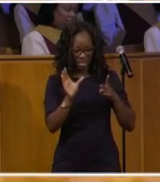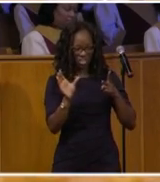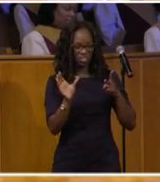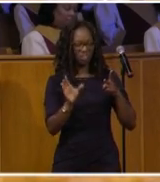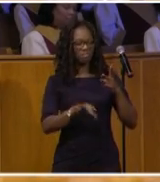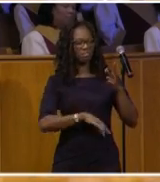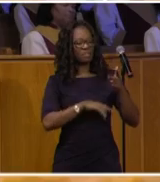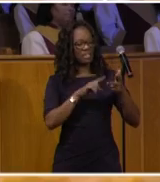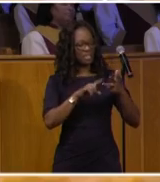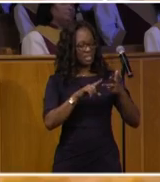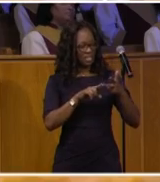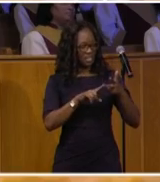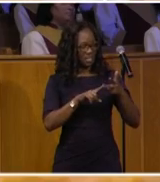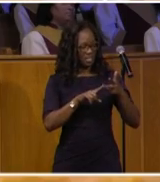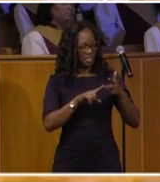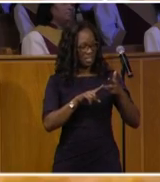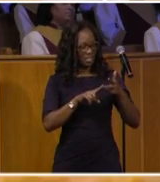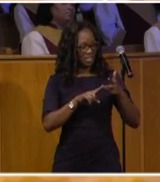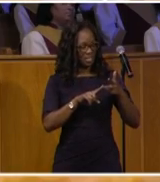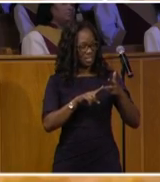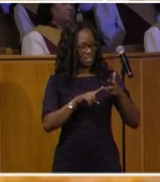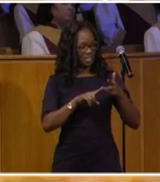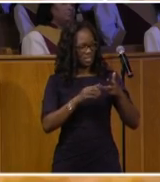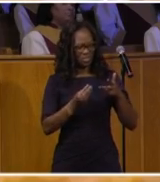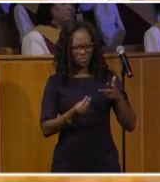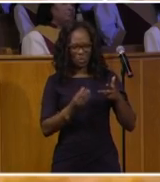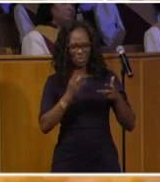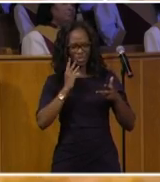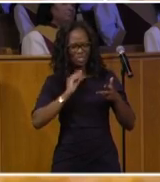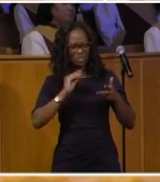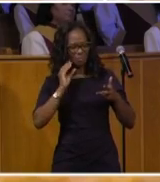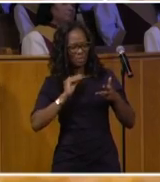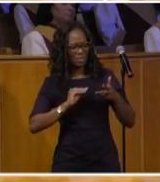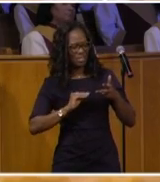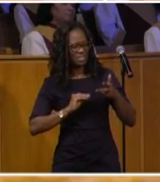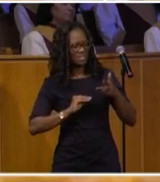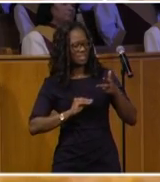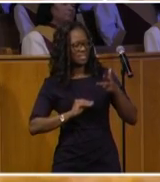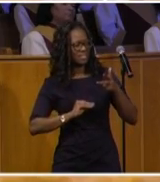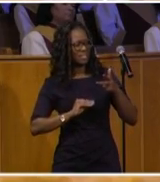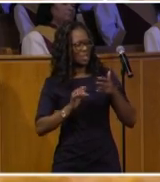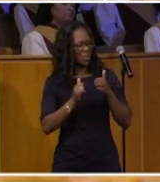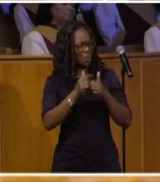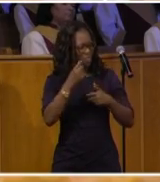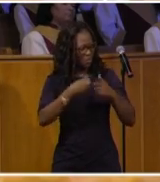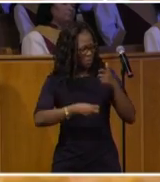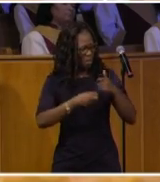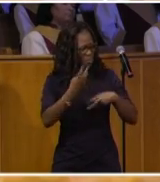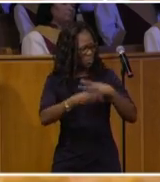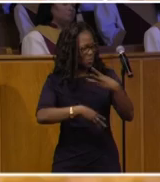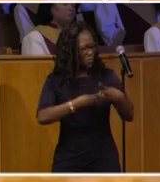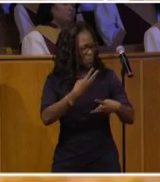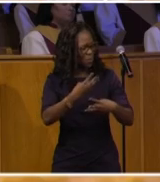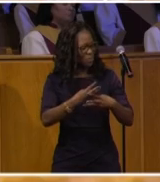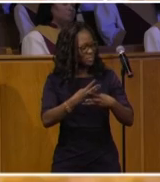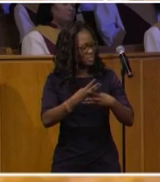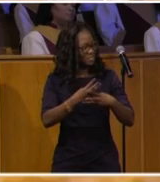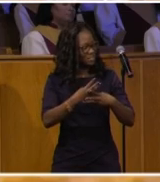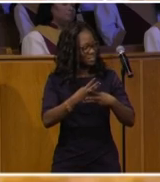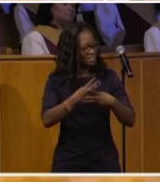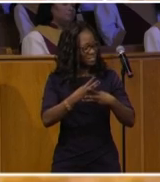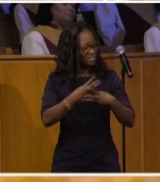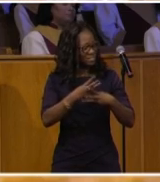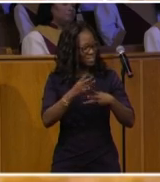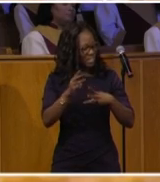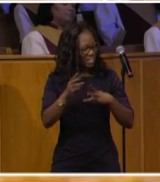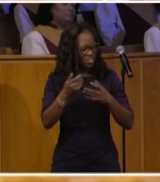certification, and when you've had so much experience with the problems of the world working and